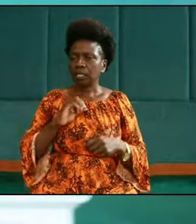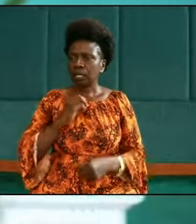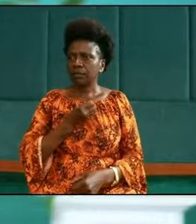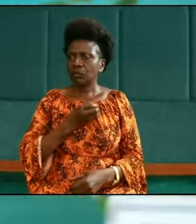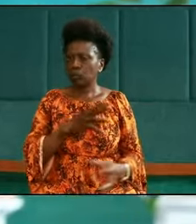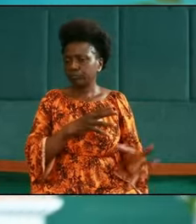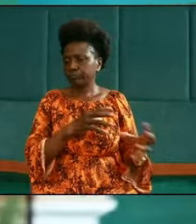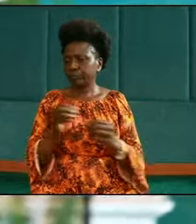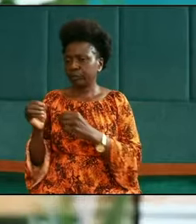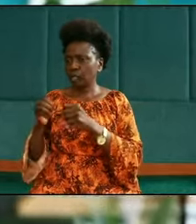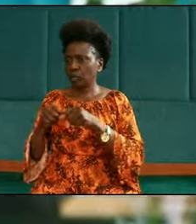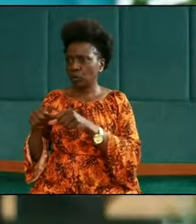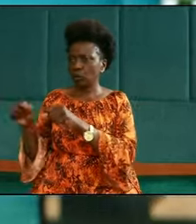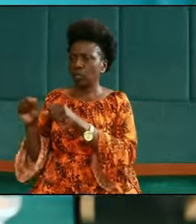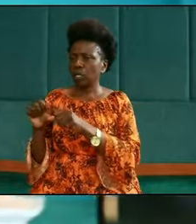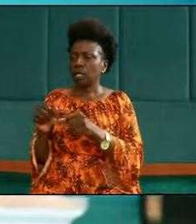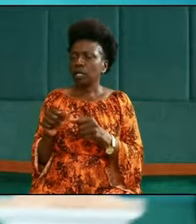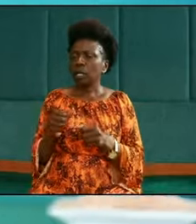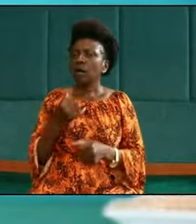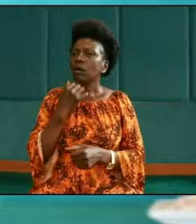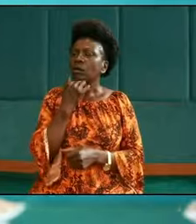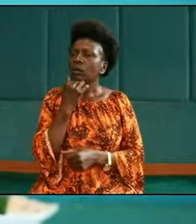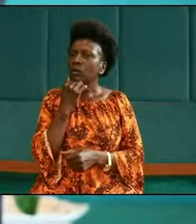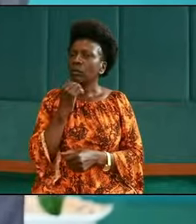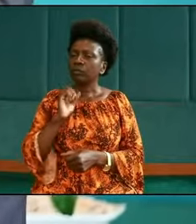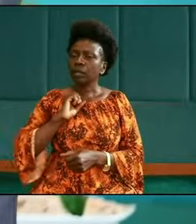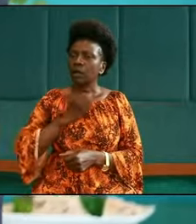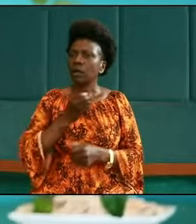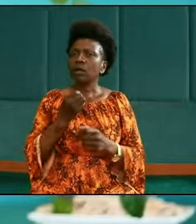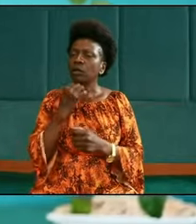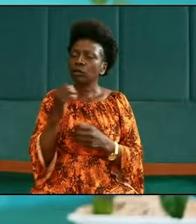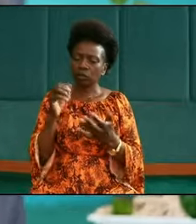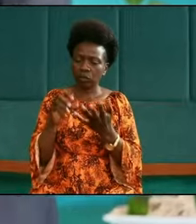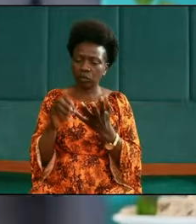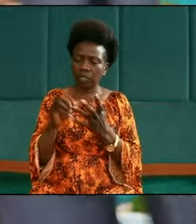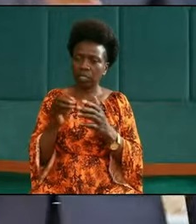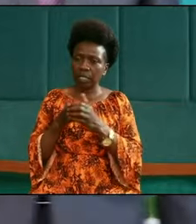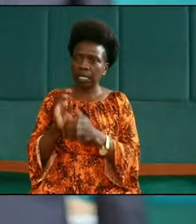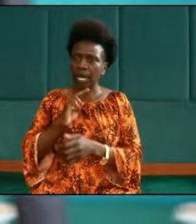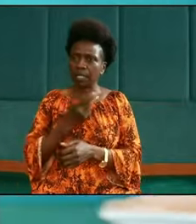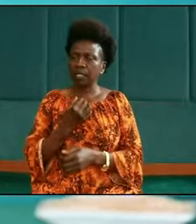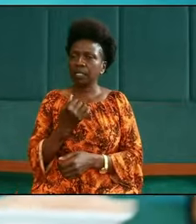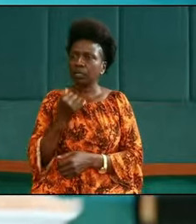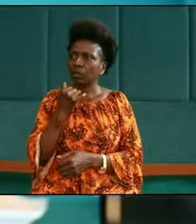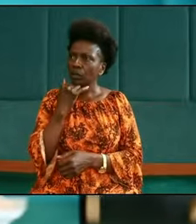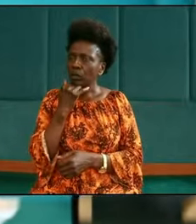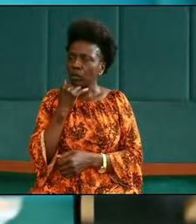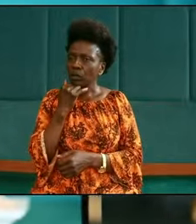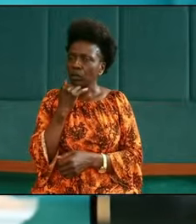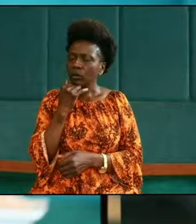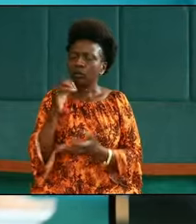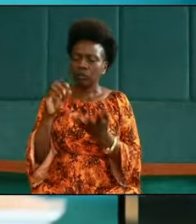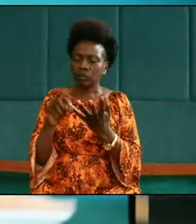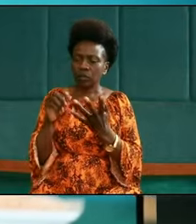we go, and our wrong choices leads to other cycles of wrong